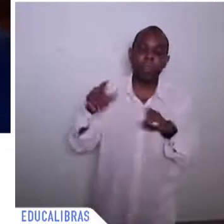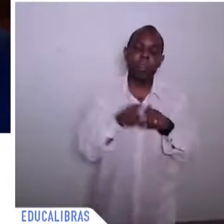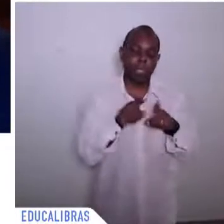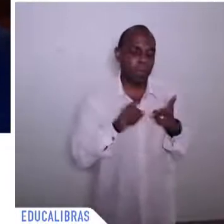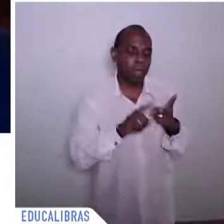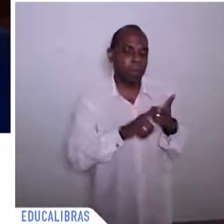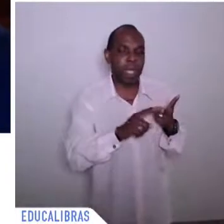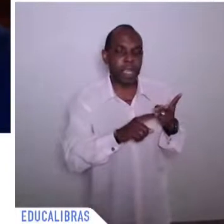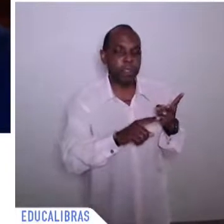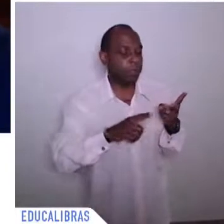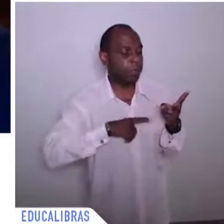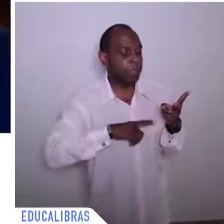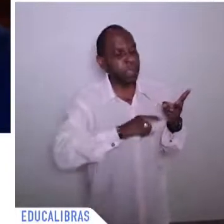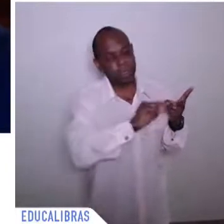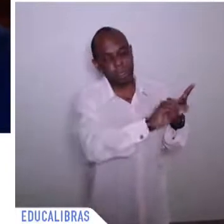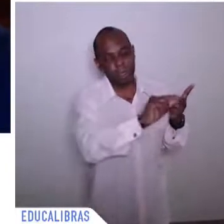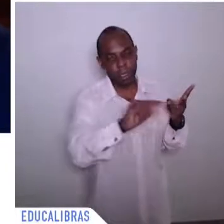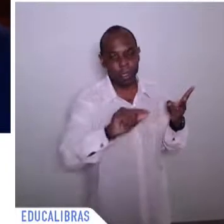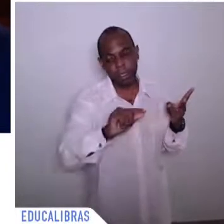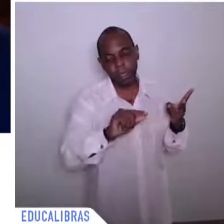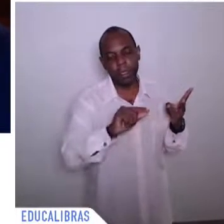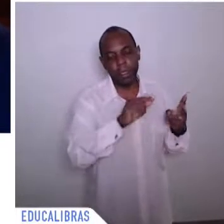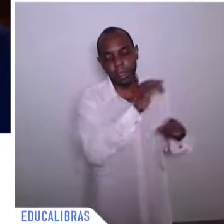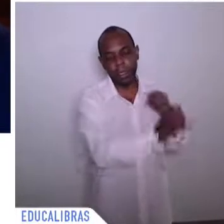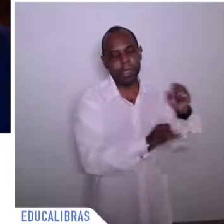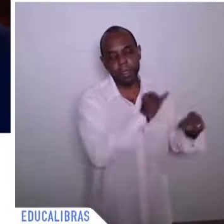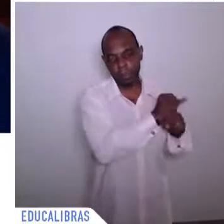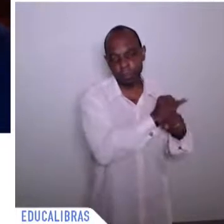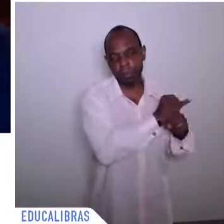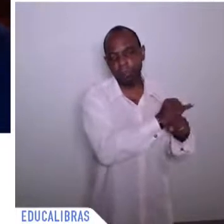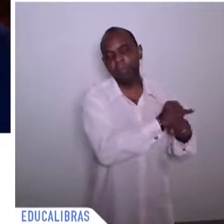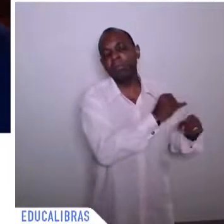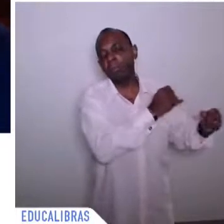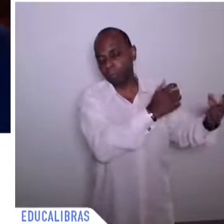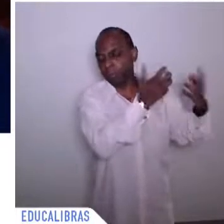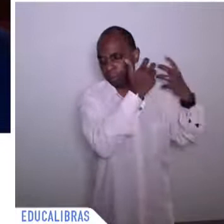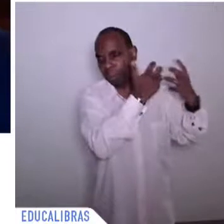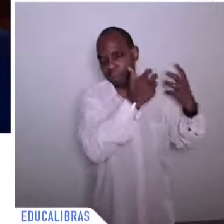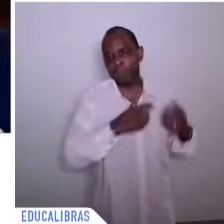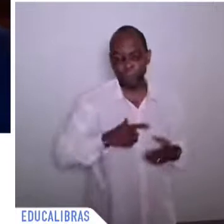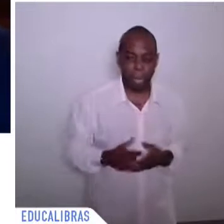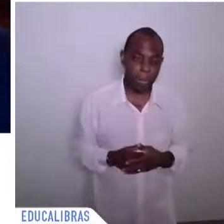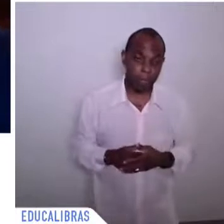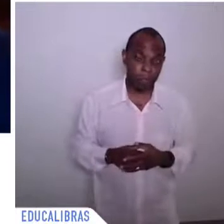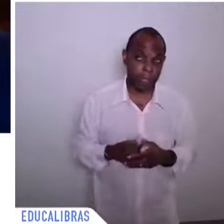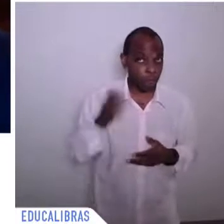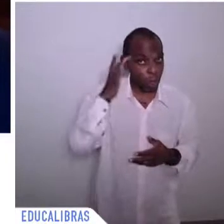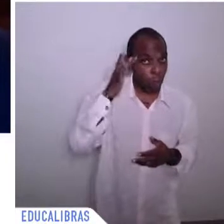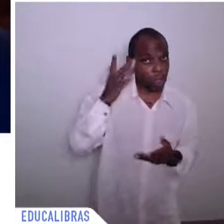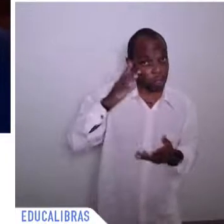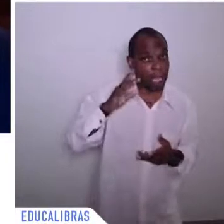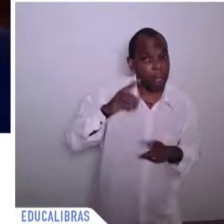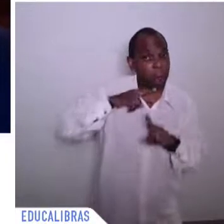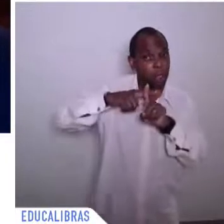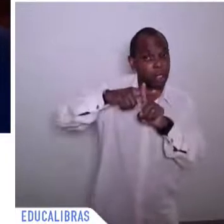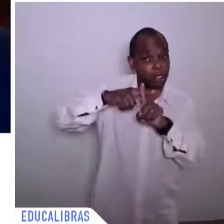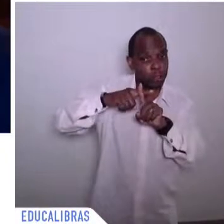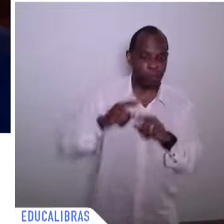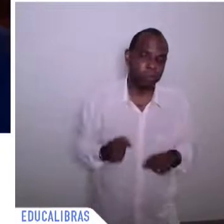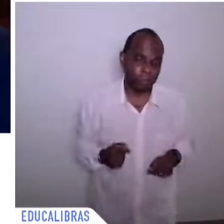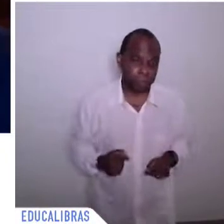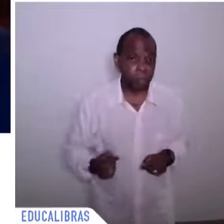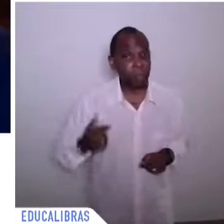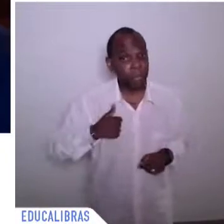pressure from these movements and from the social media. I think this would be an optimistic view.